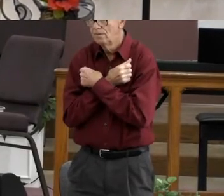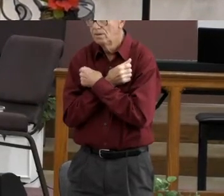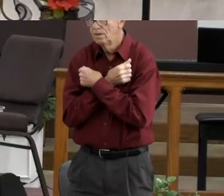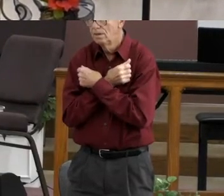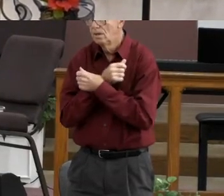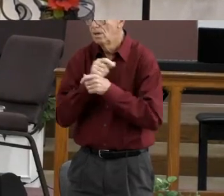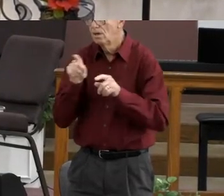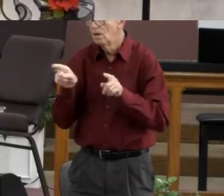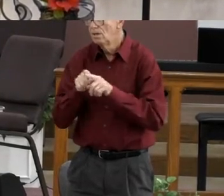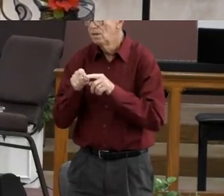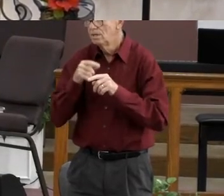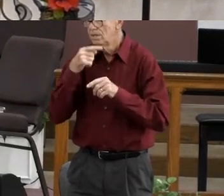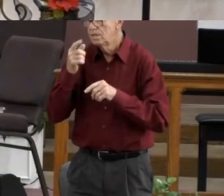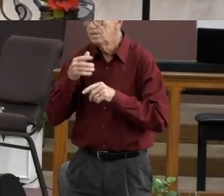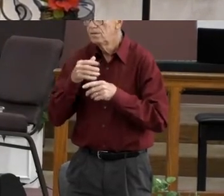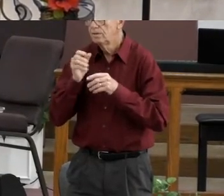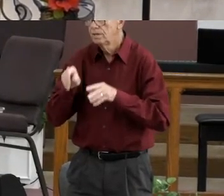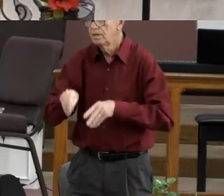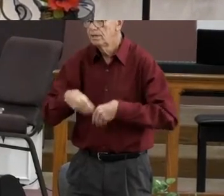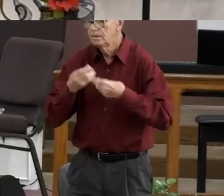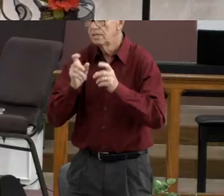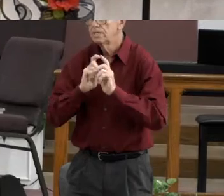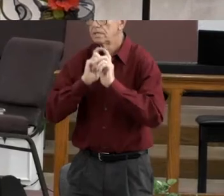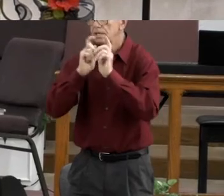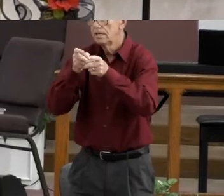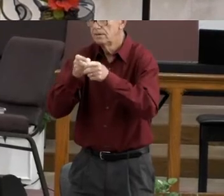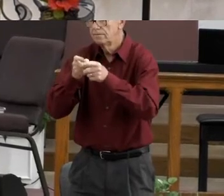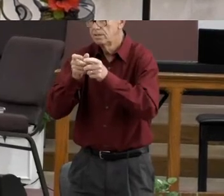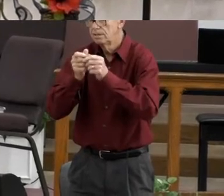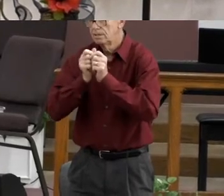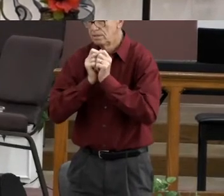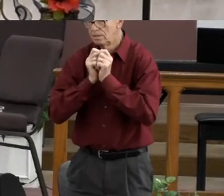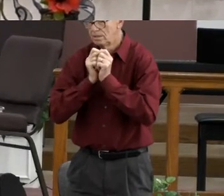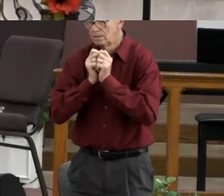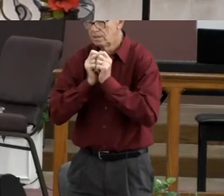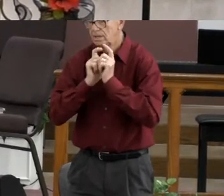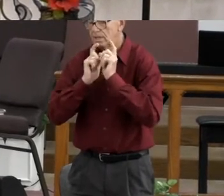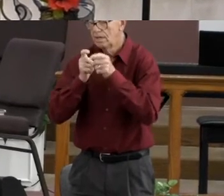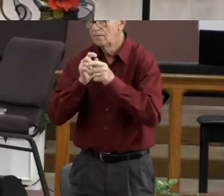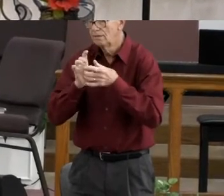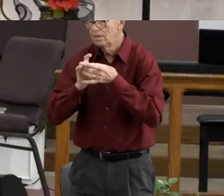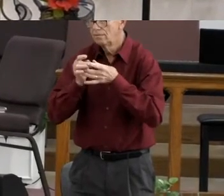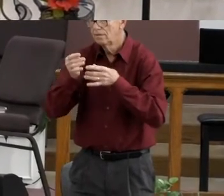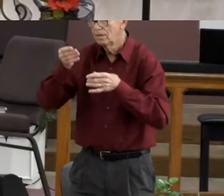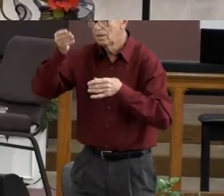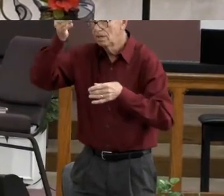But it also says that You have given us a gift, the gift of God,